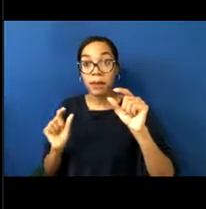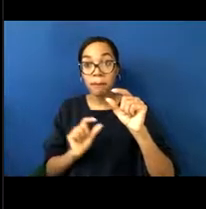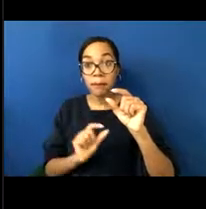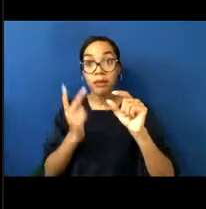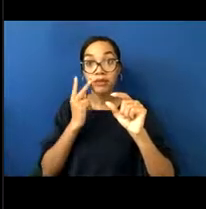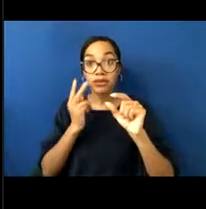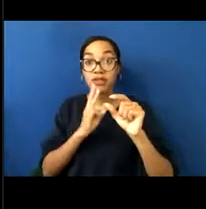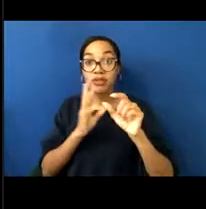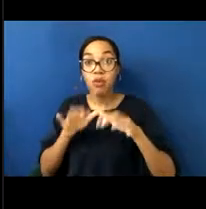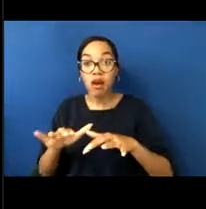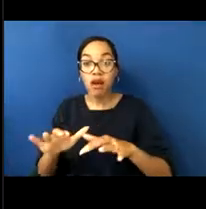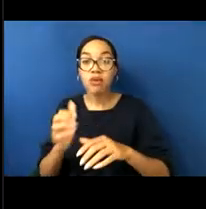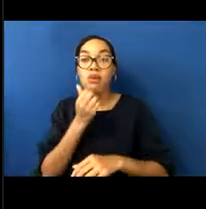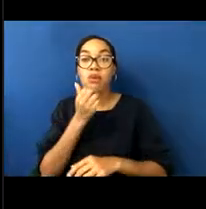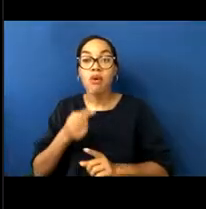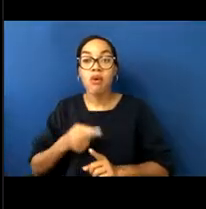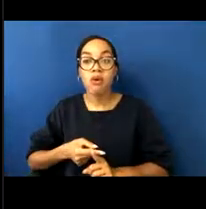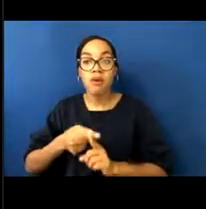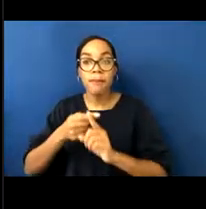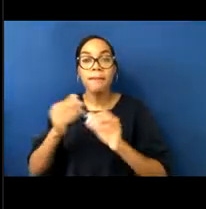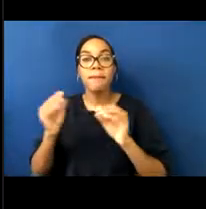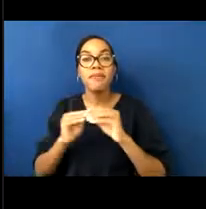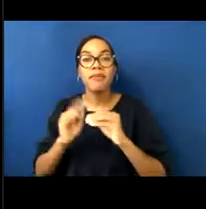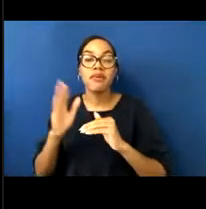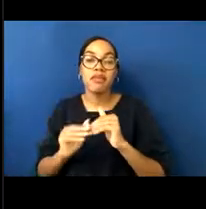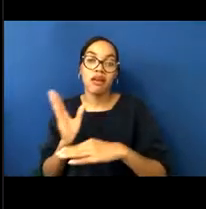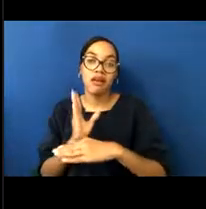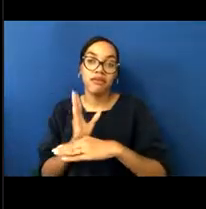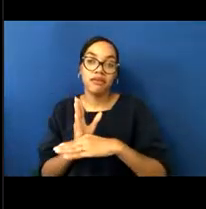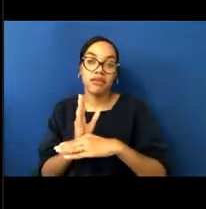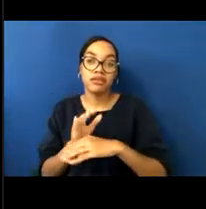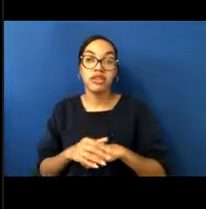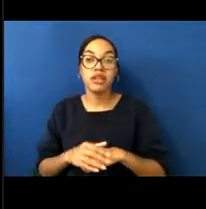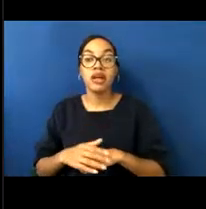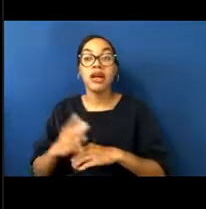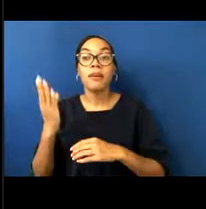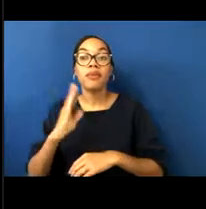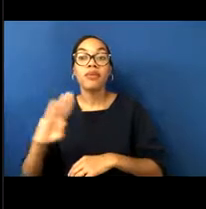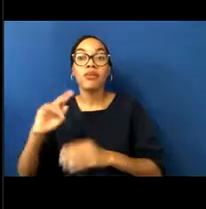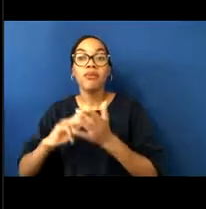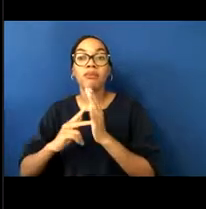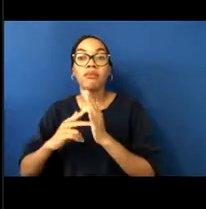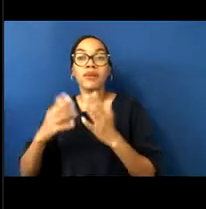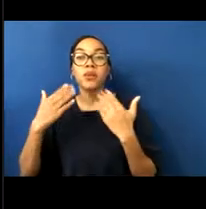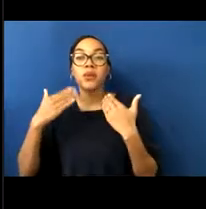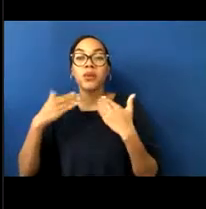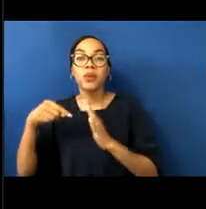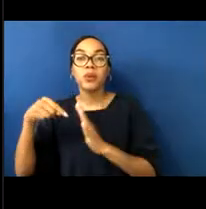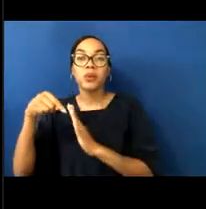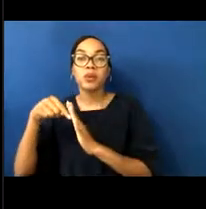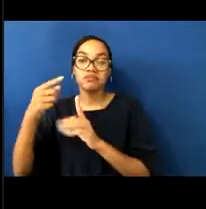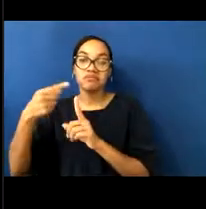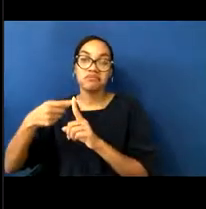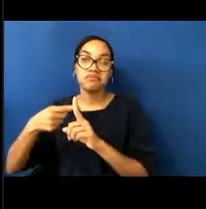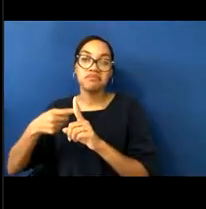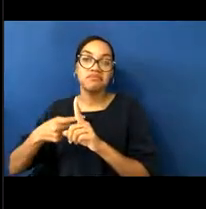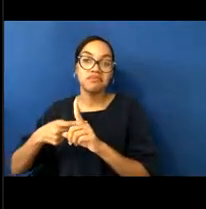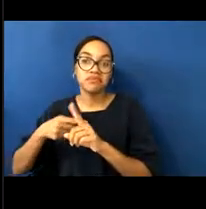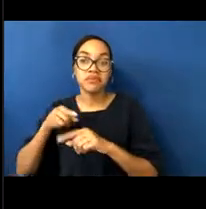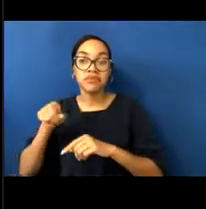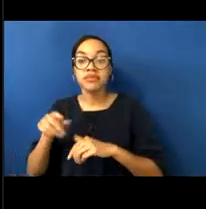than average, and areas where you see blue are areas that have been cooling. But what you can see is that where I'm at over here in New Jersey, in